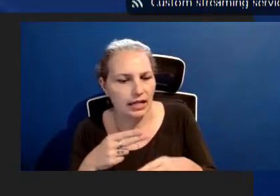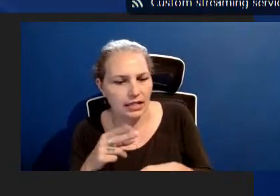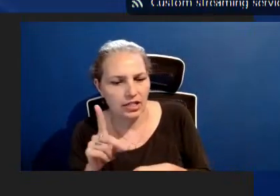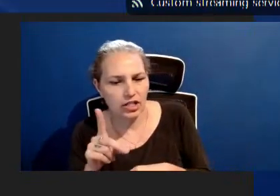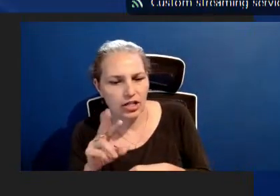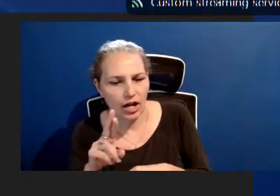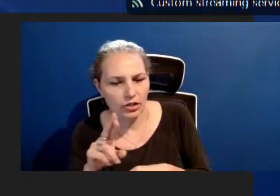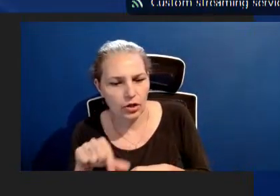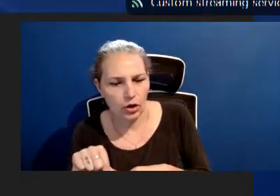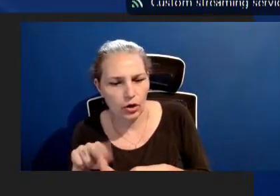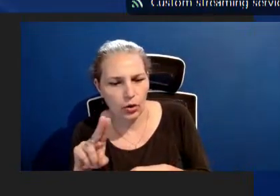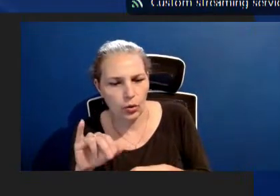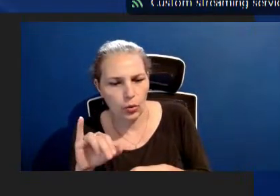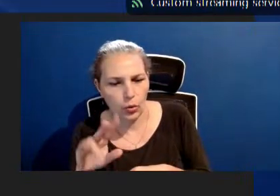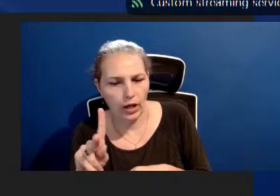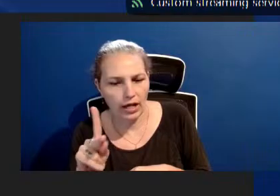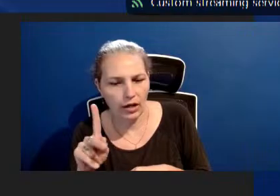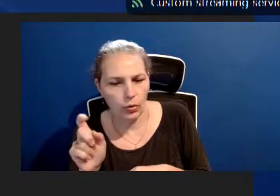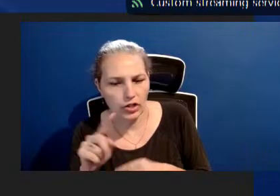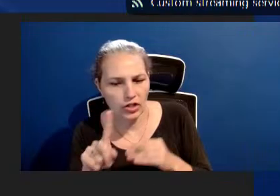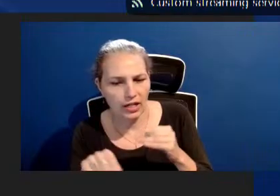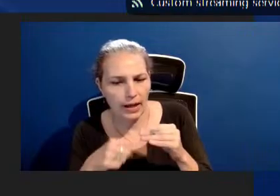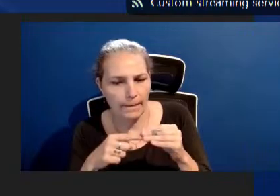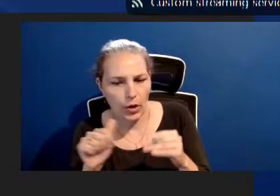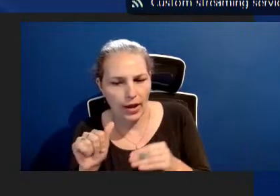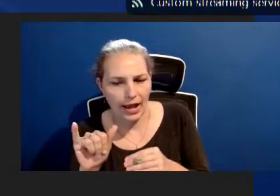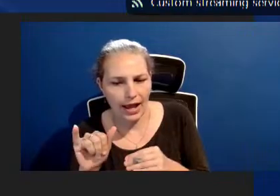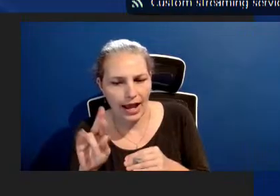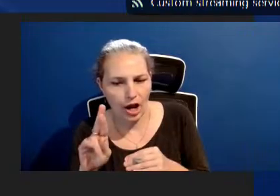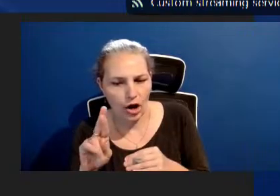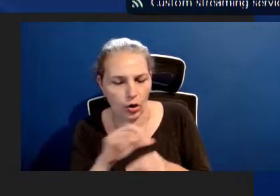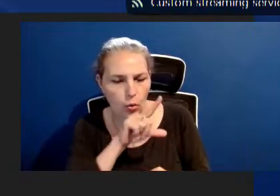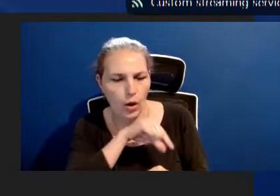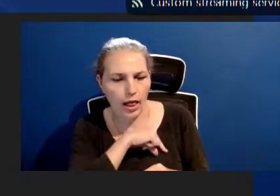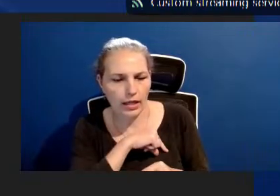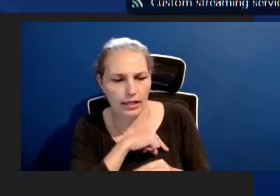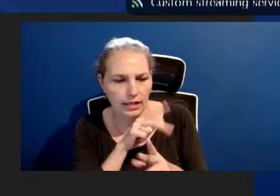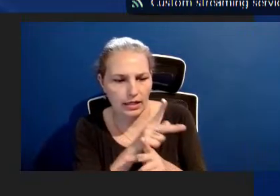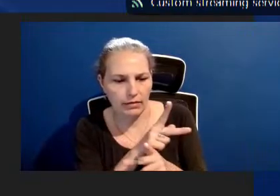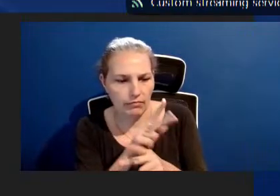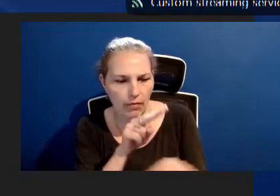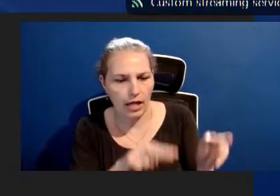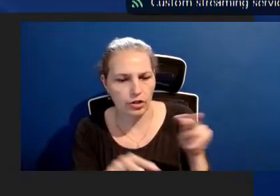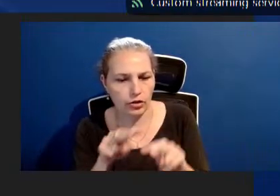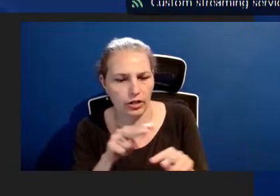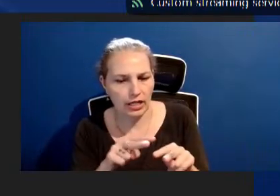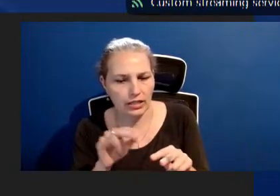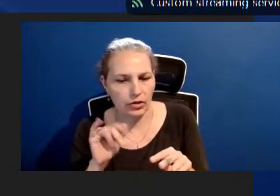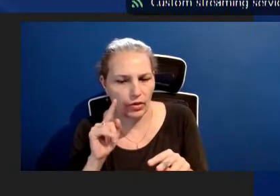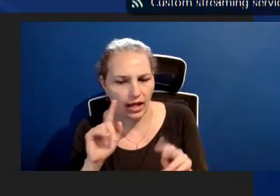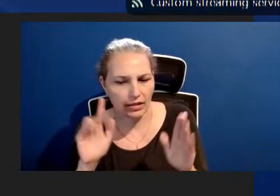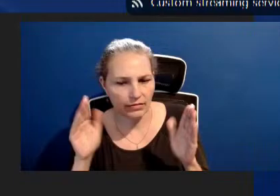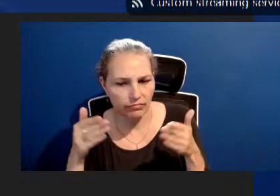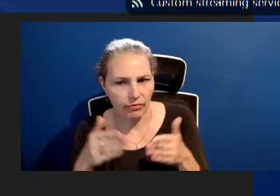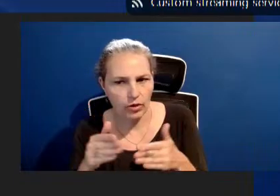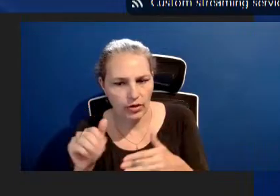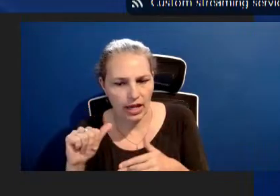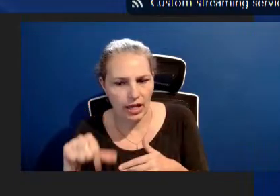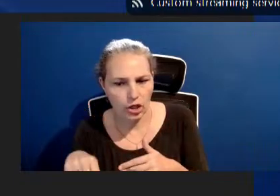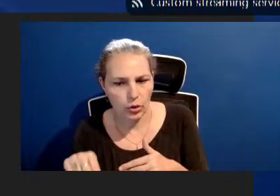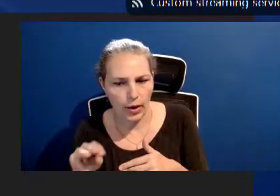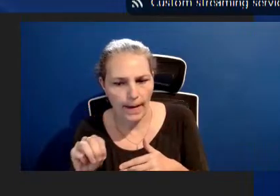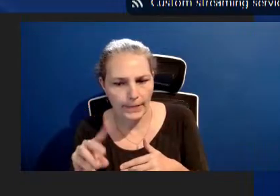quality monitoring. I don't know if you would have the answer, but it is directed at AQMD, and the question is whether or not they're